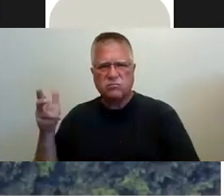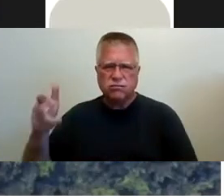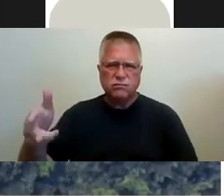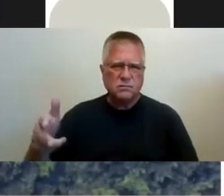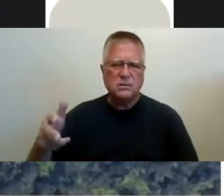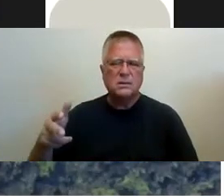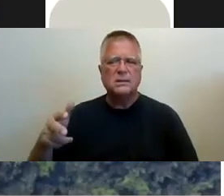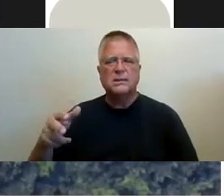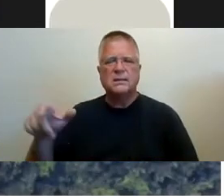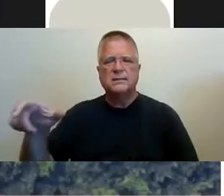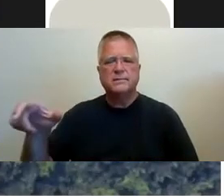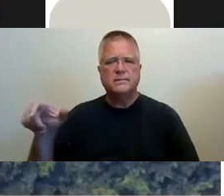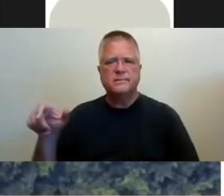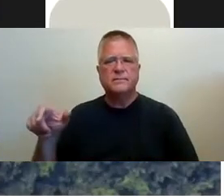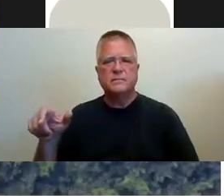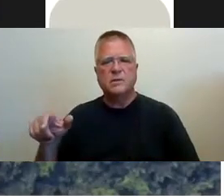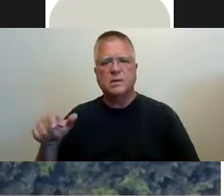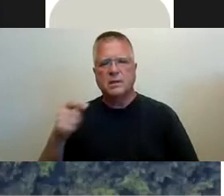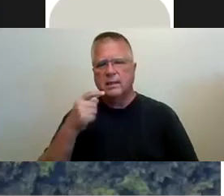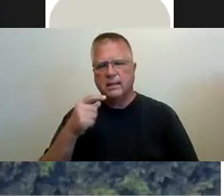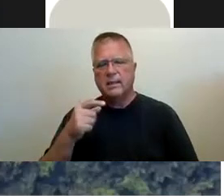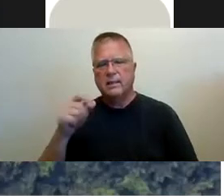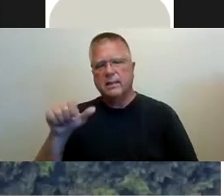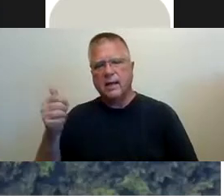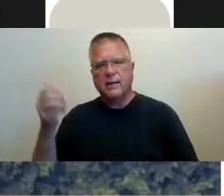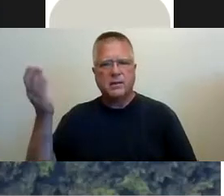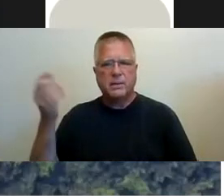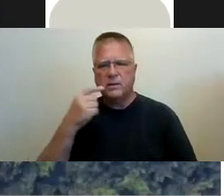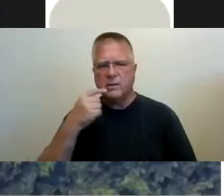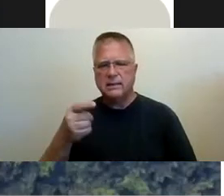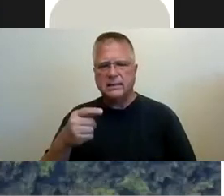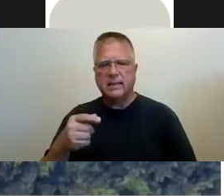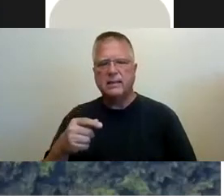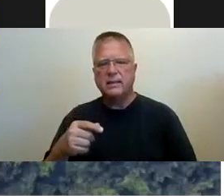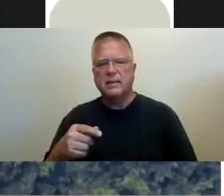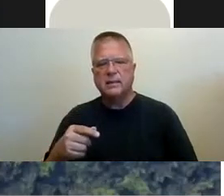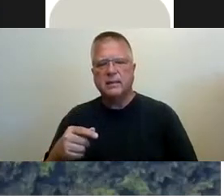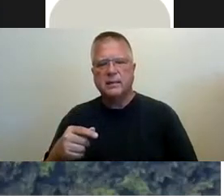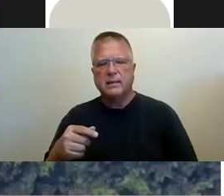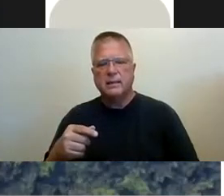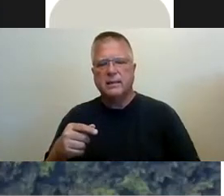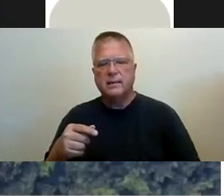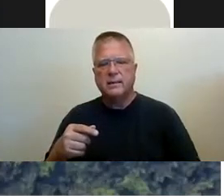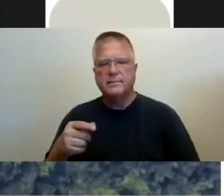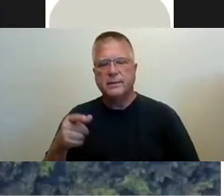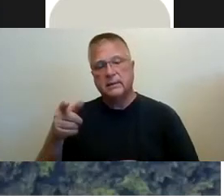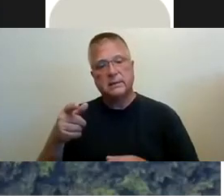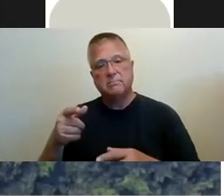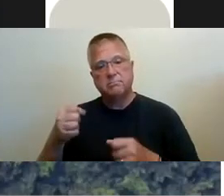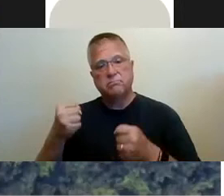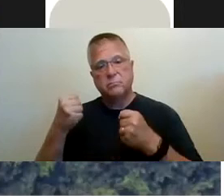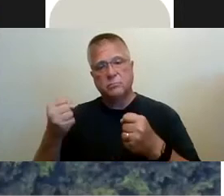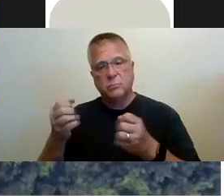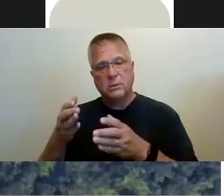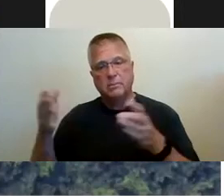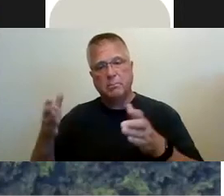it. As the earlier speaker said, it is the arterial in this part of the city. So it is actually the